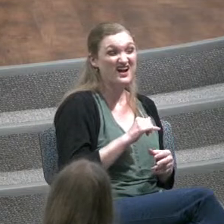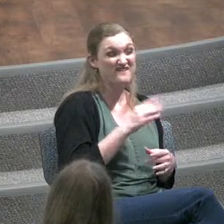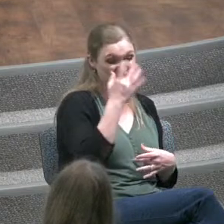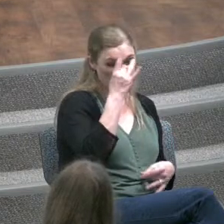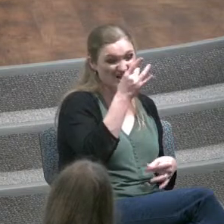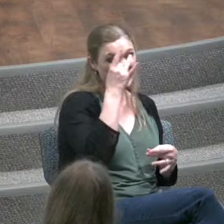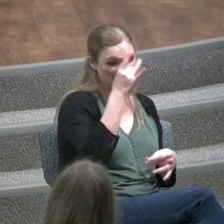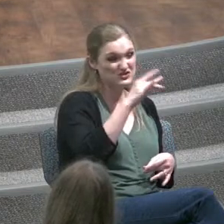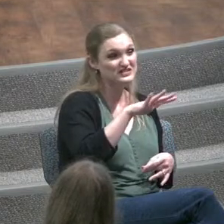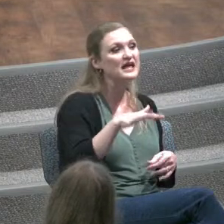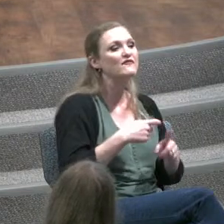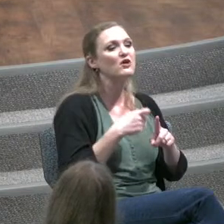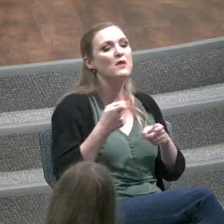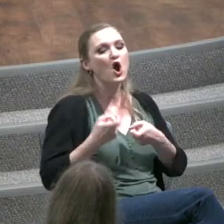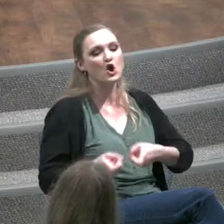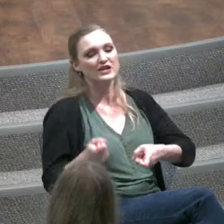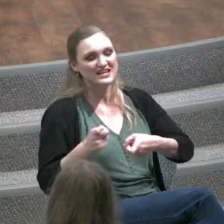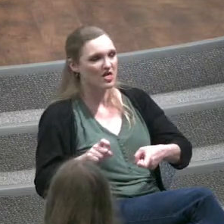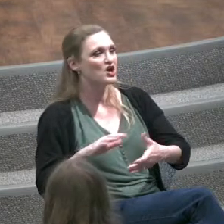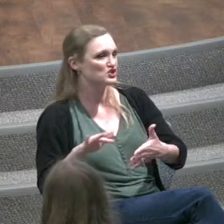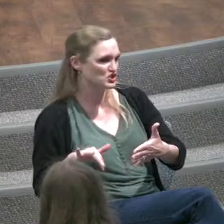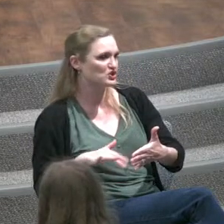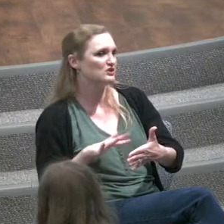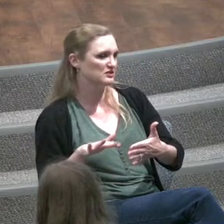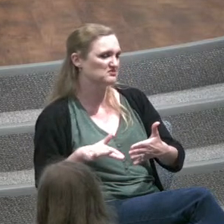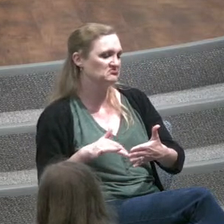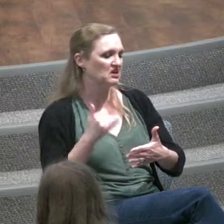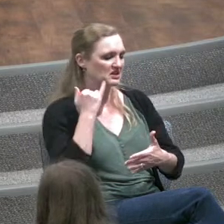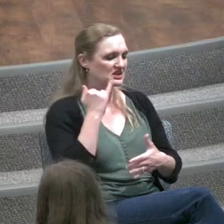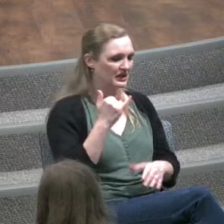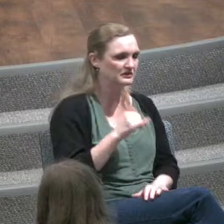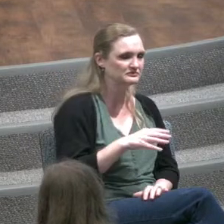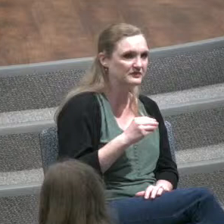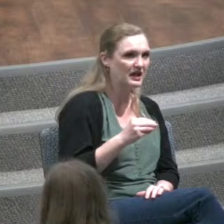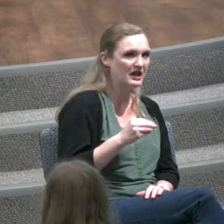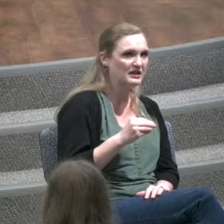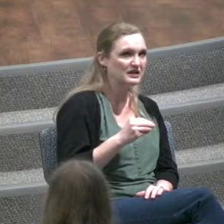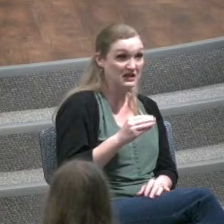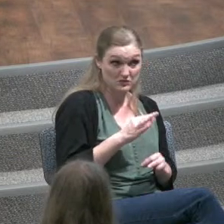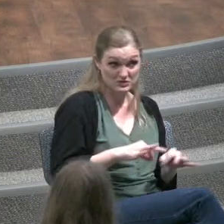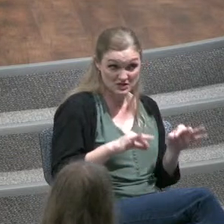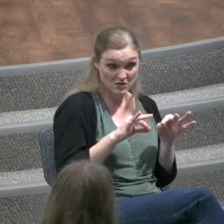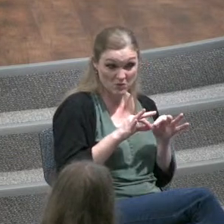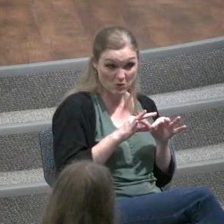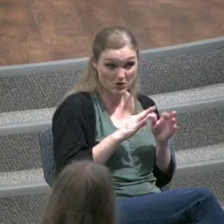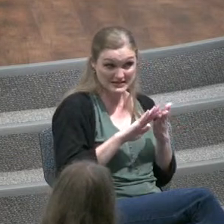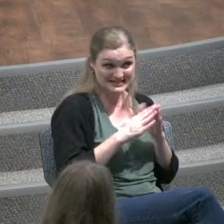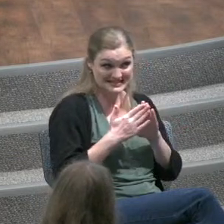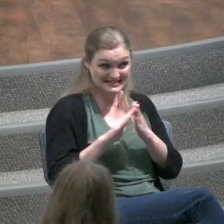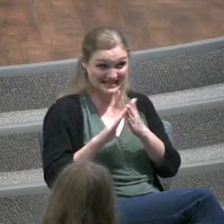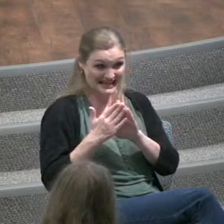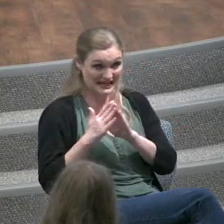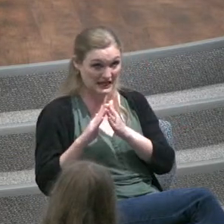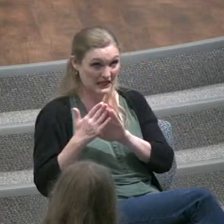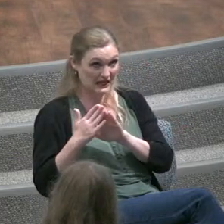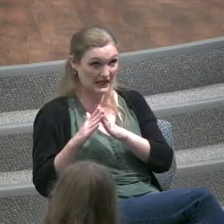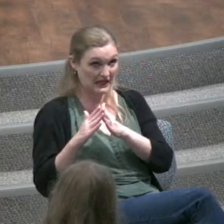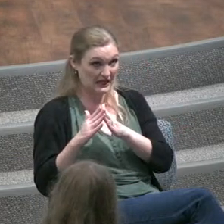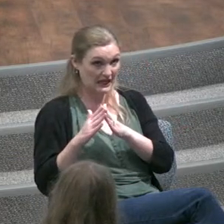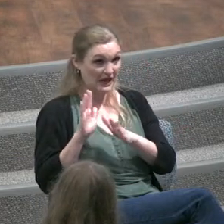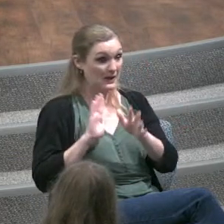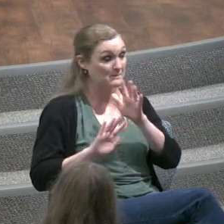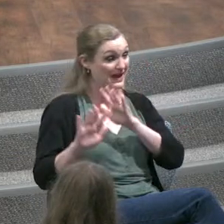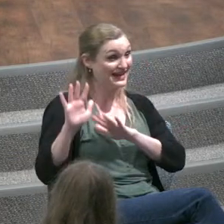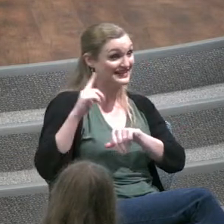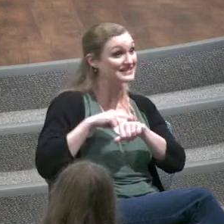impressive site from an archaeological standpoint, and it was a significant city